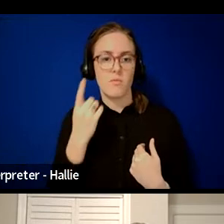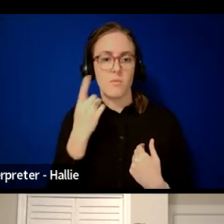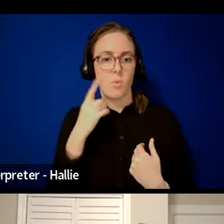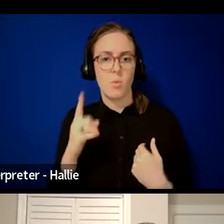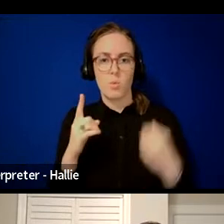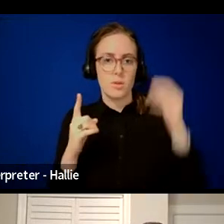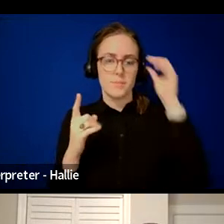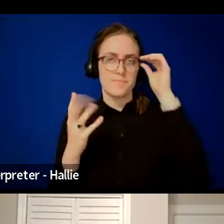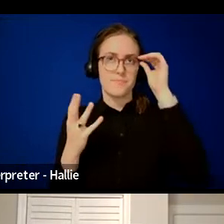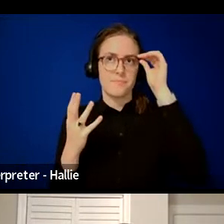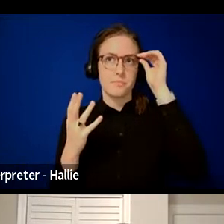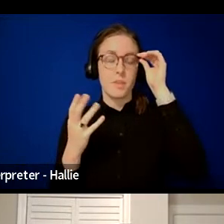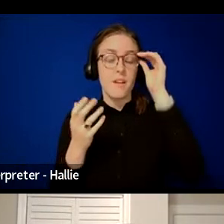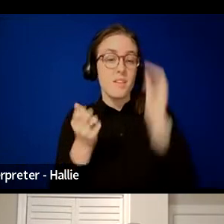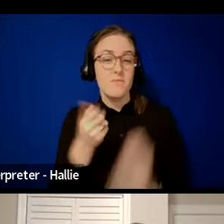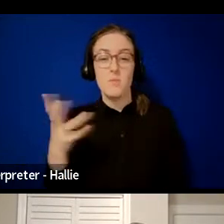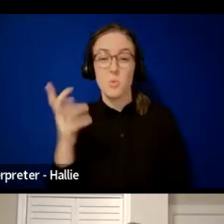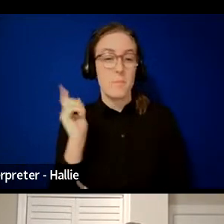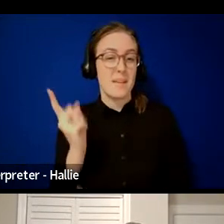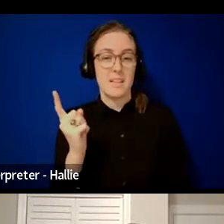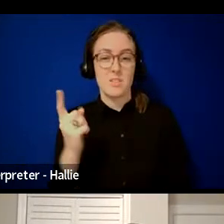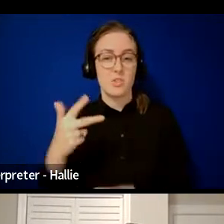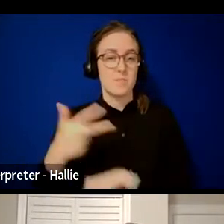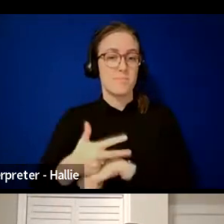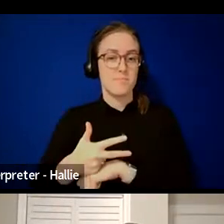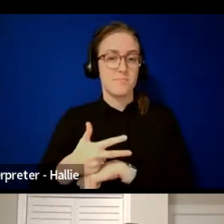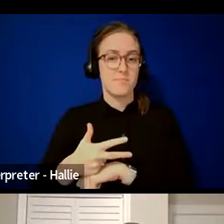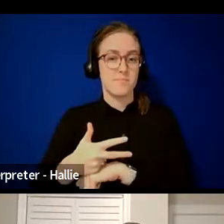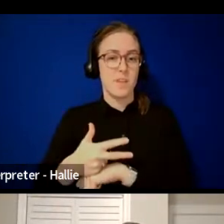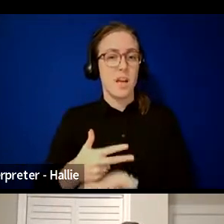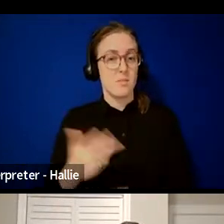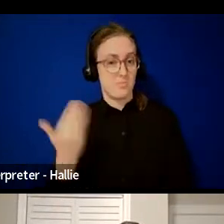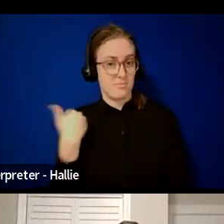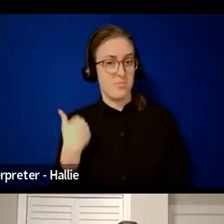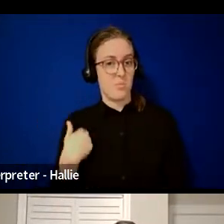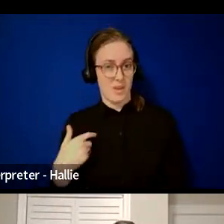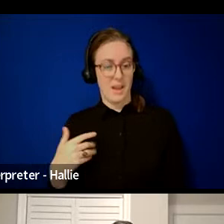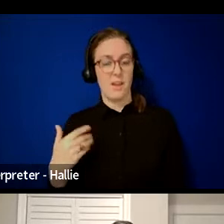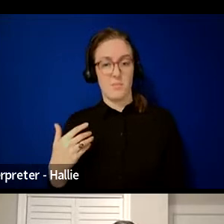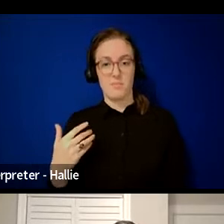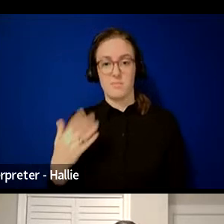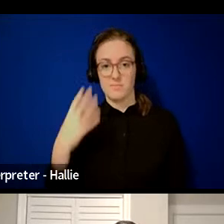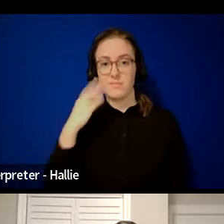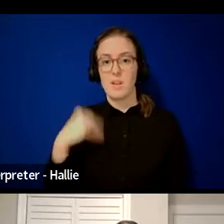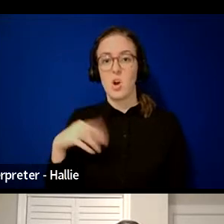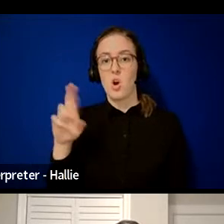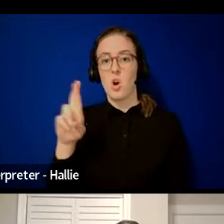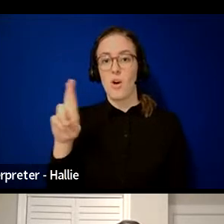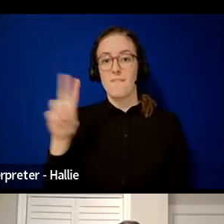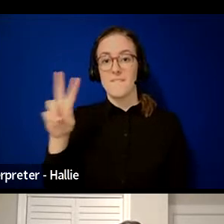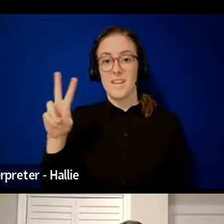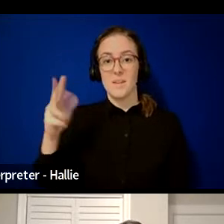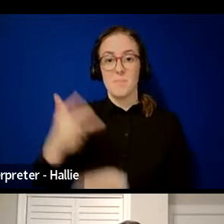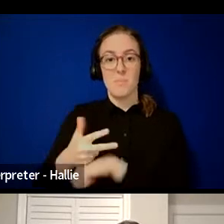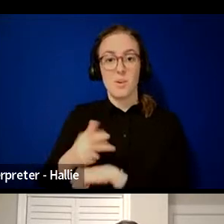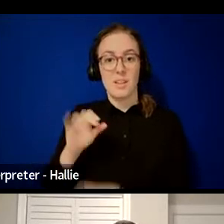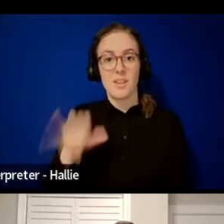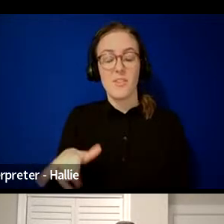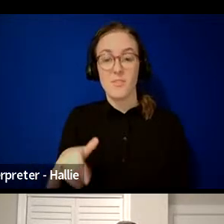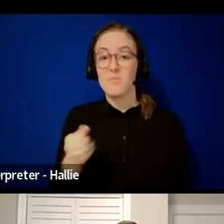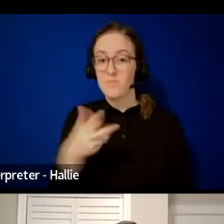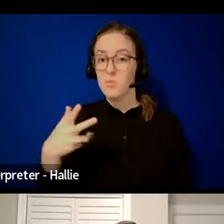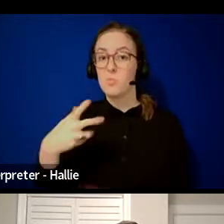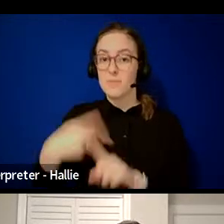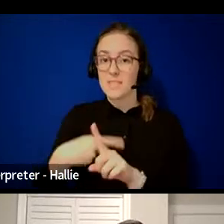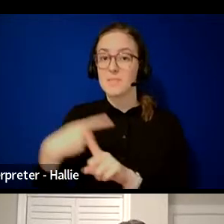a few minutes? Because we had an RV that actually stayed back there for a couple of months